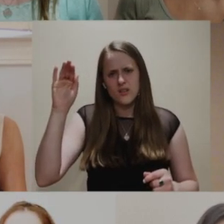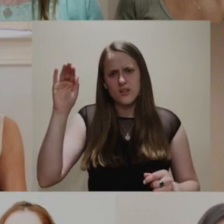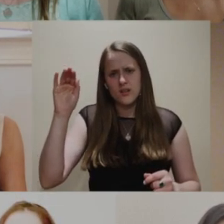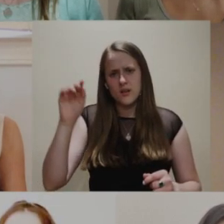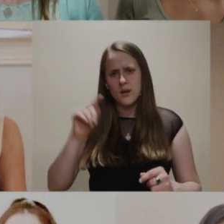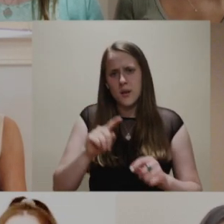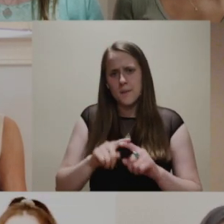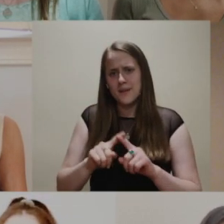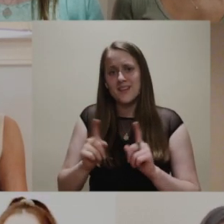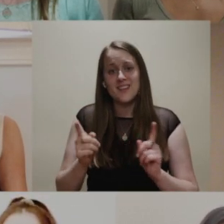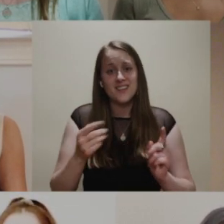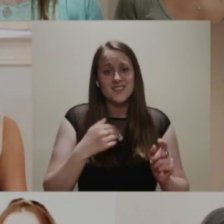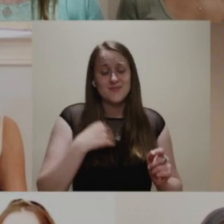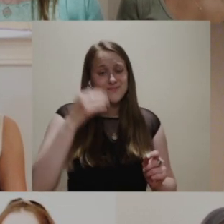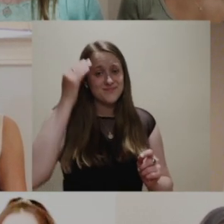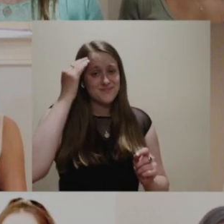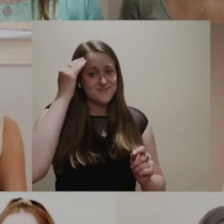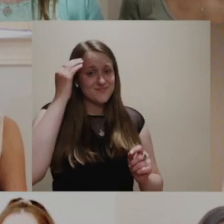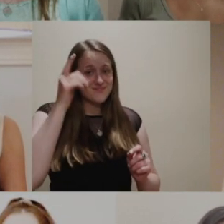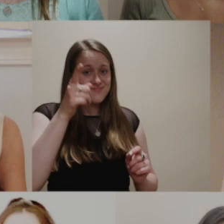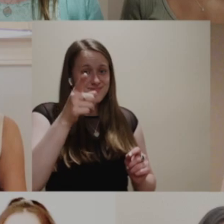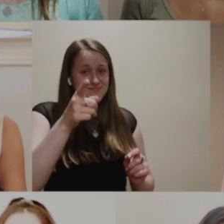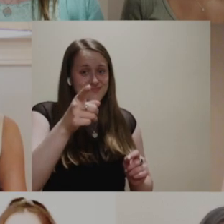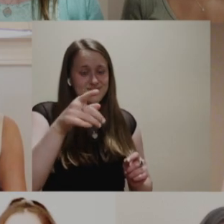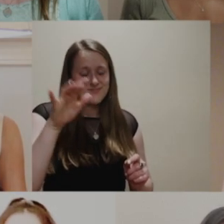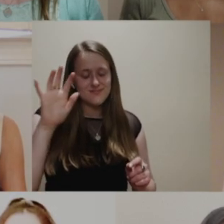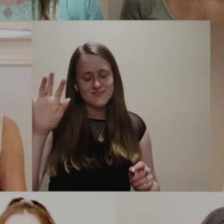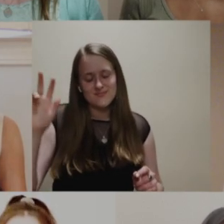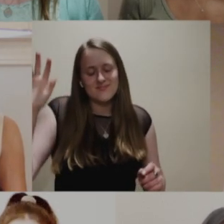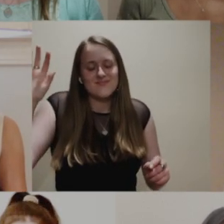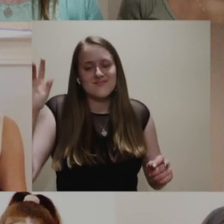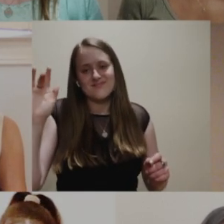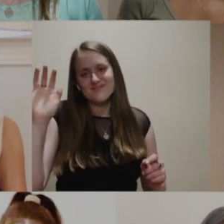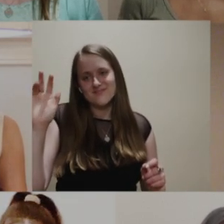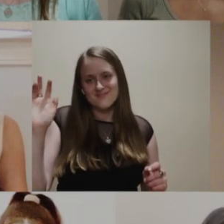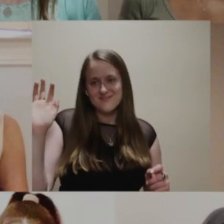But because I knew you